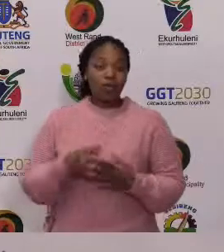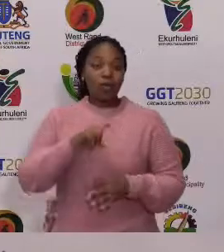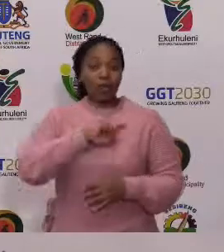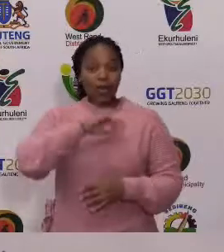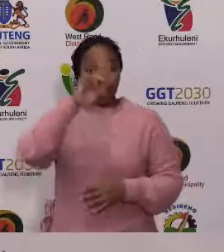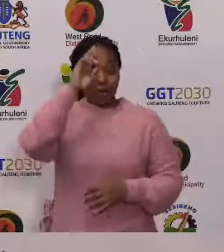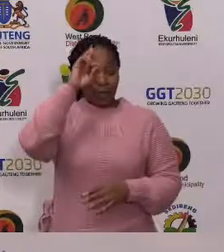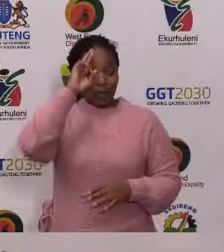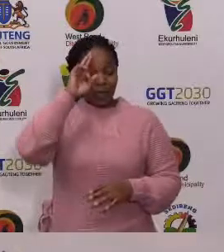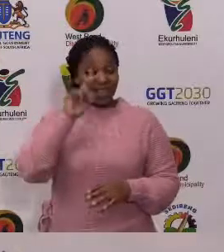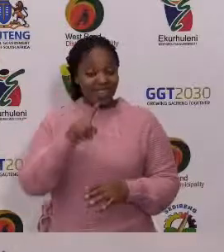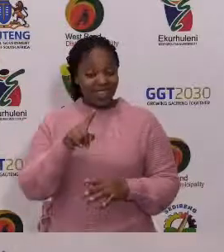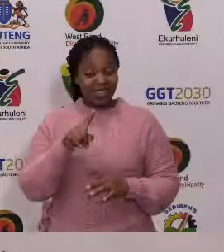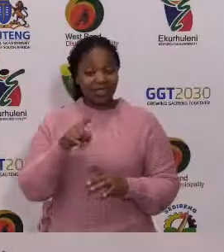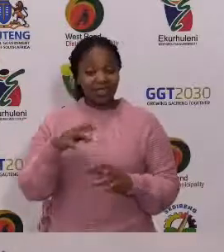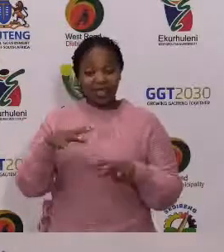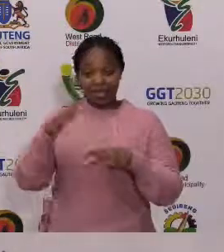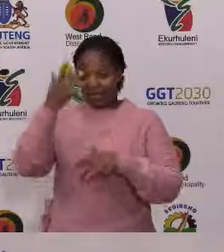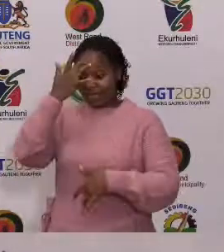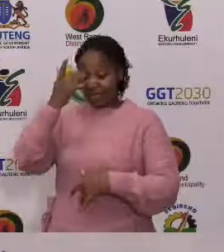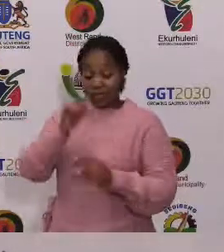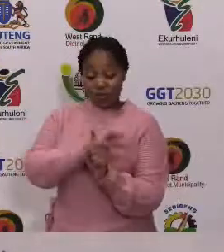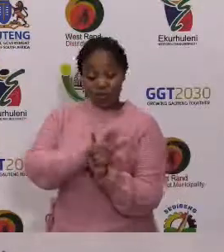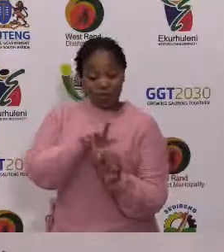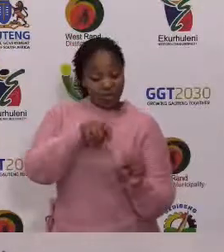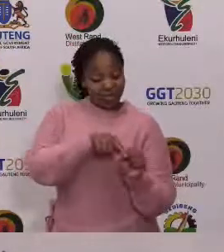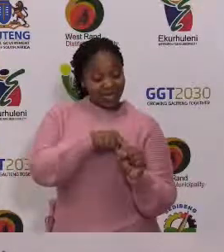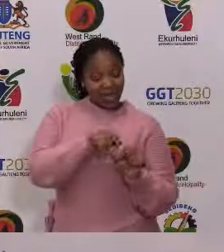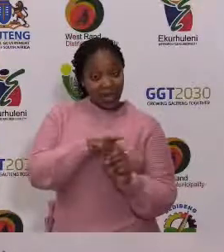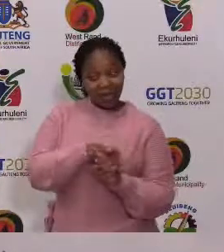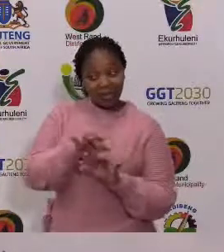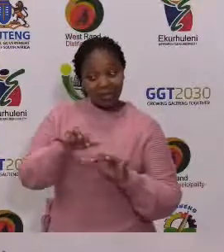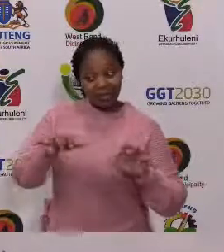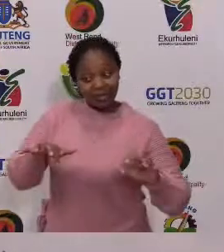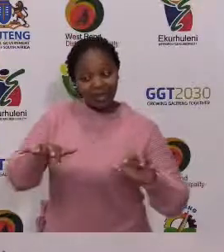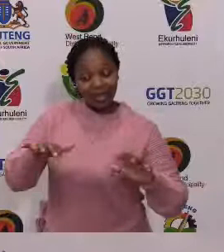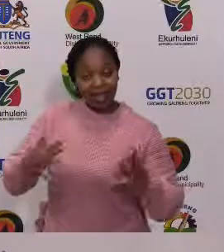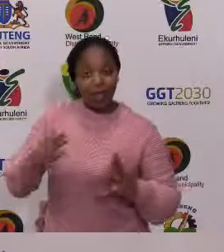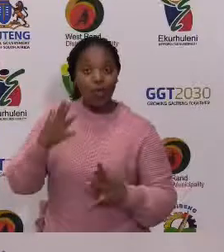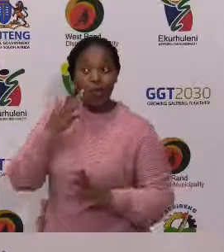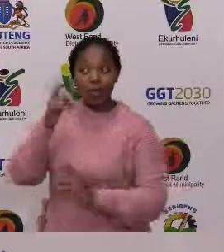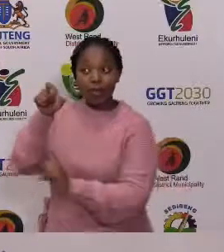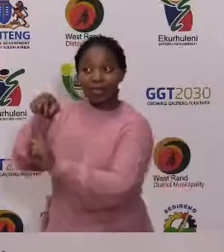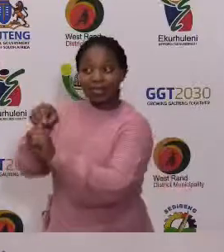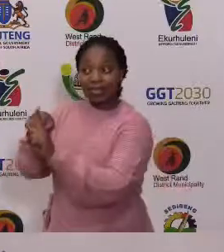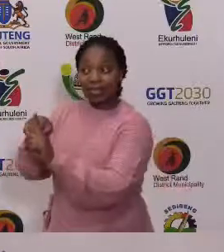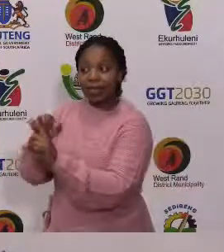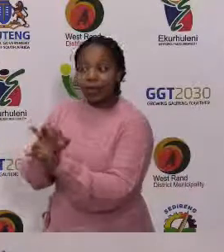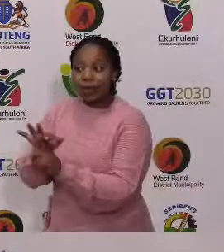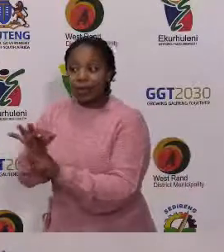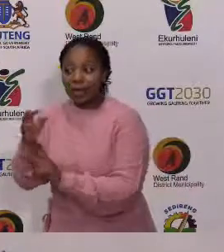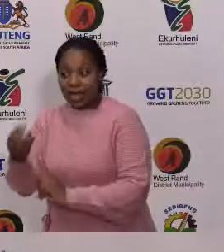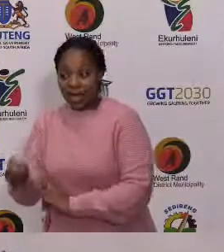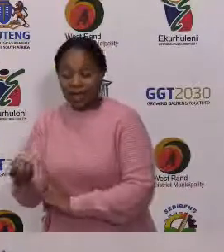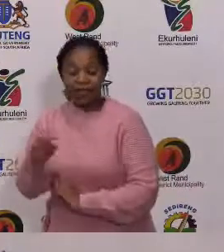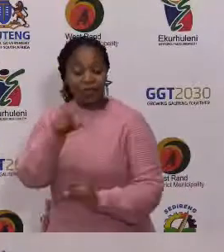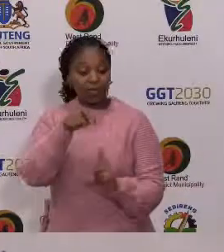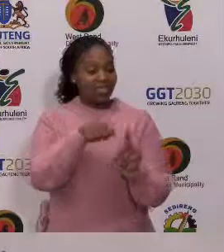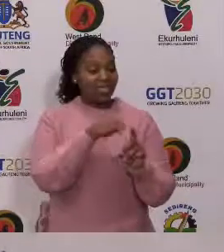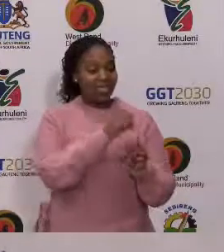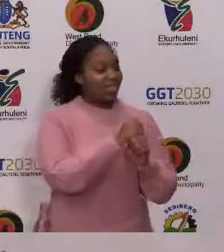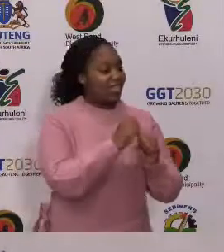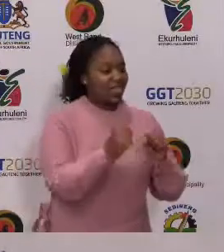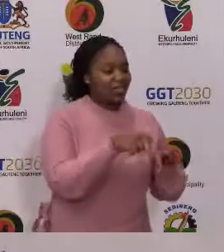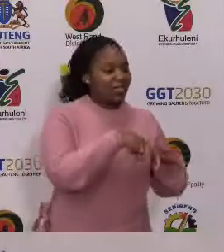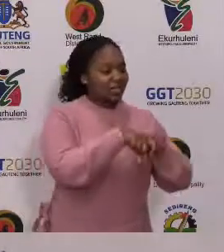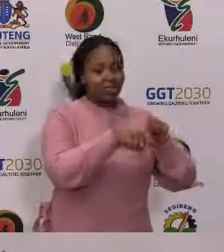way this virus spreads is when a person who is infected comes into contact with somebody who's susceptible. In other words, somebody who's never